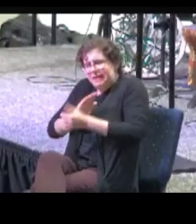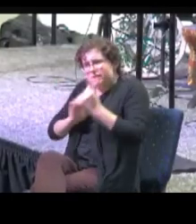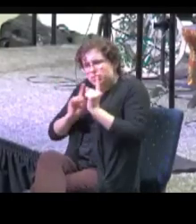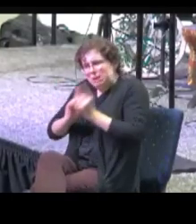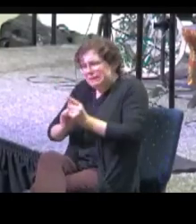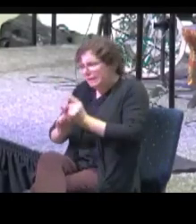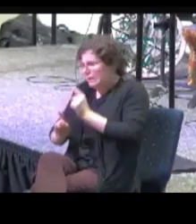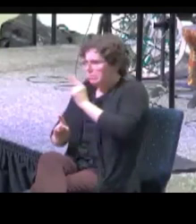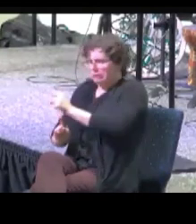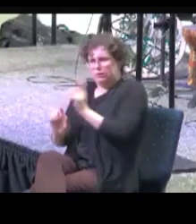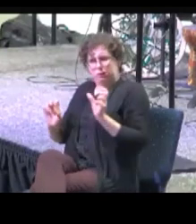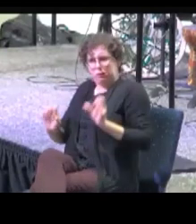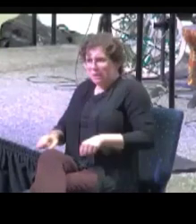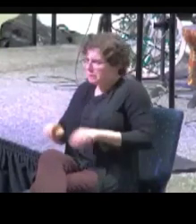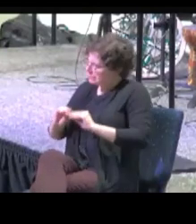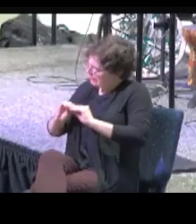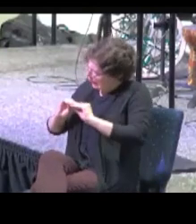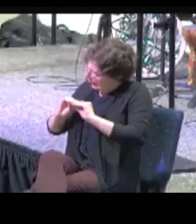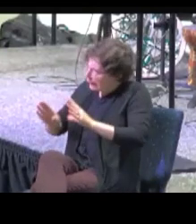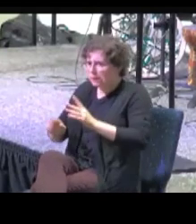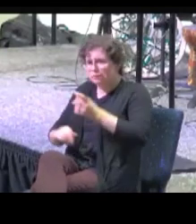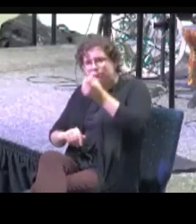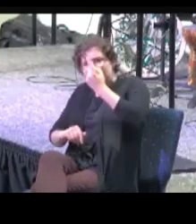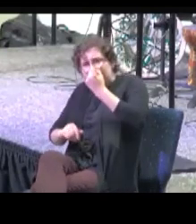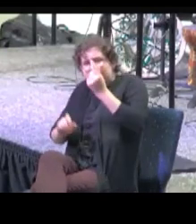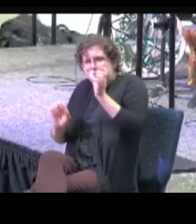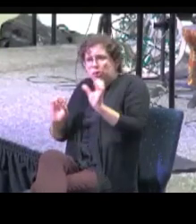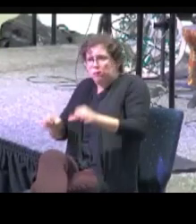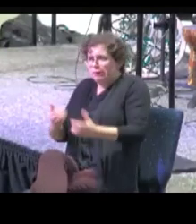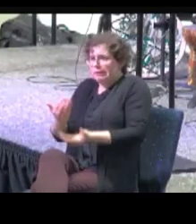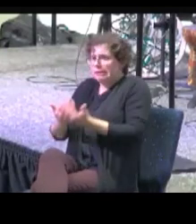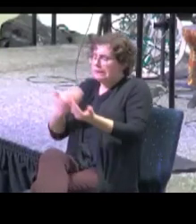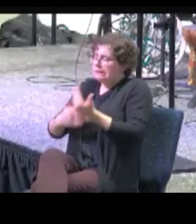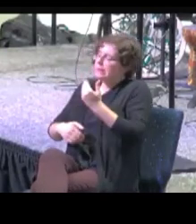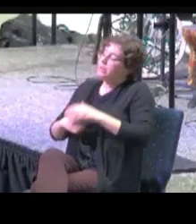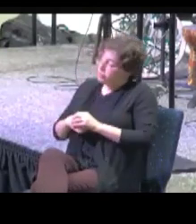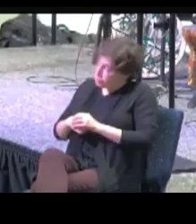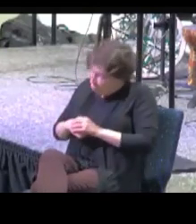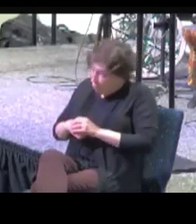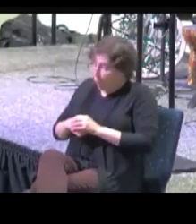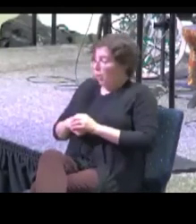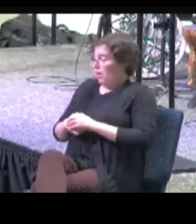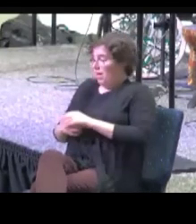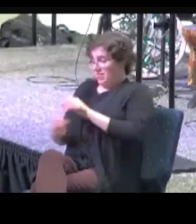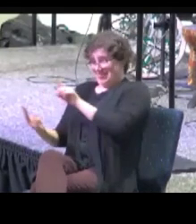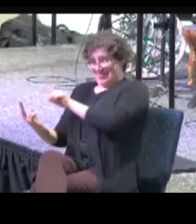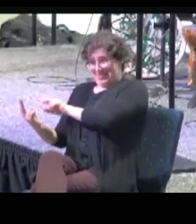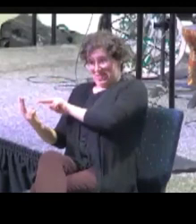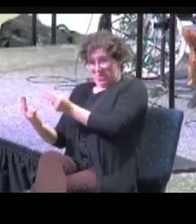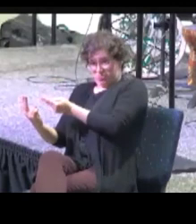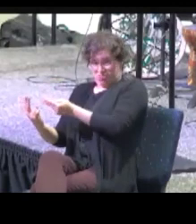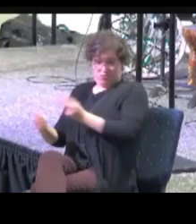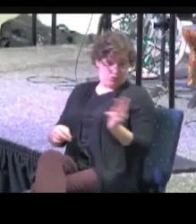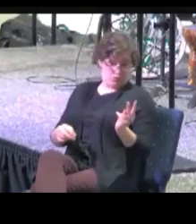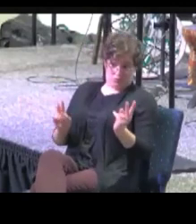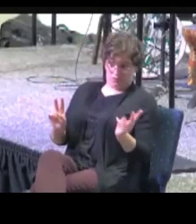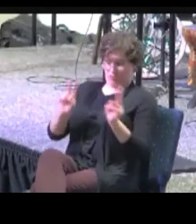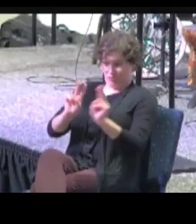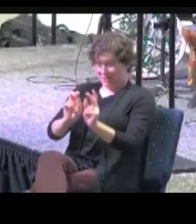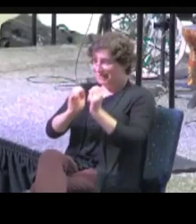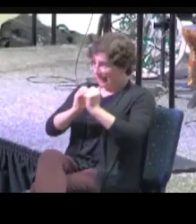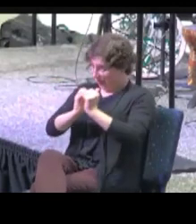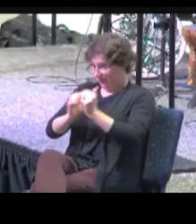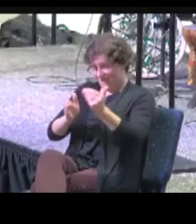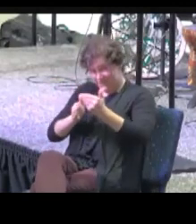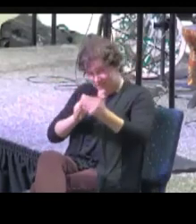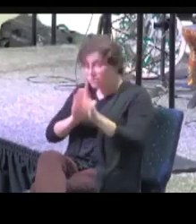was understandable and readable. And so, together, the Ollies and the Beekmans finished the New Testament in